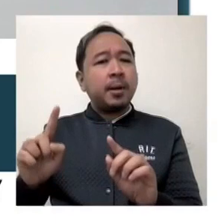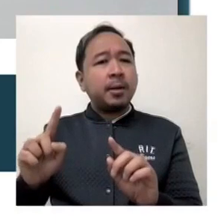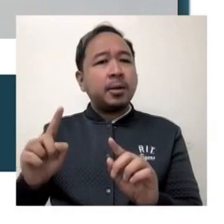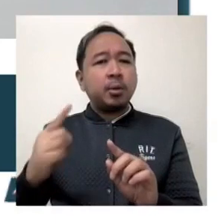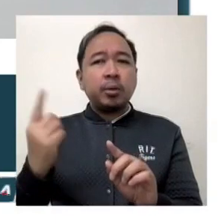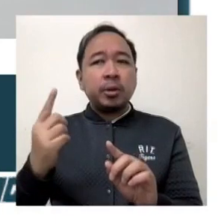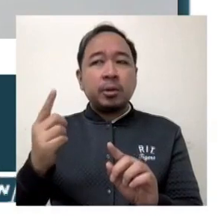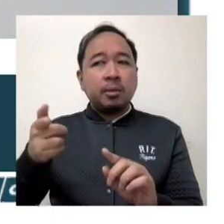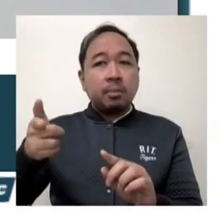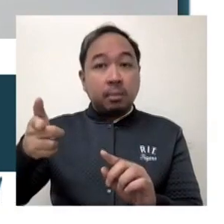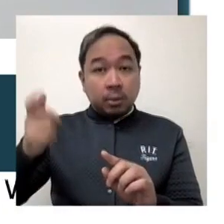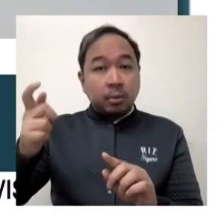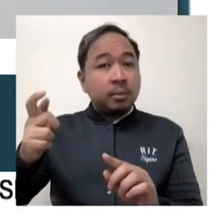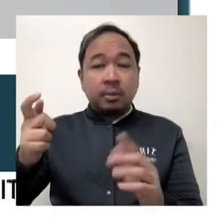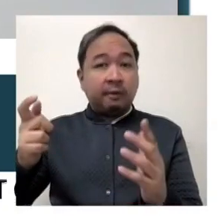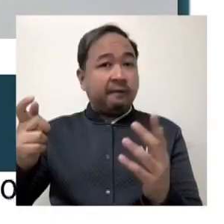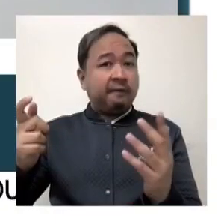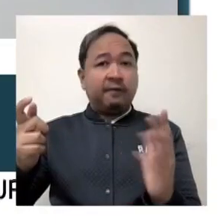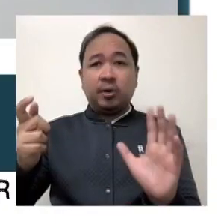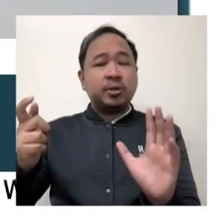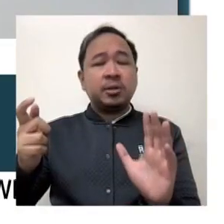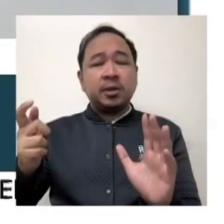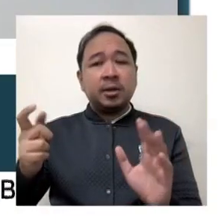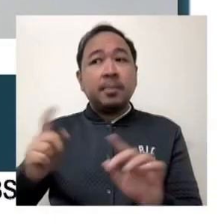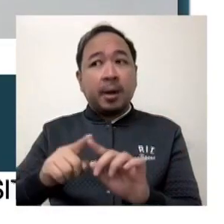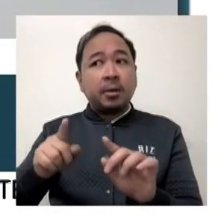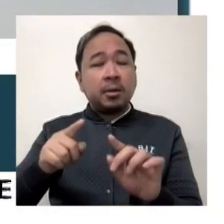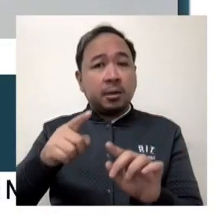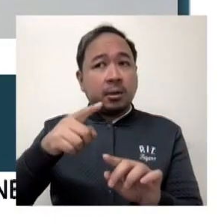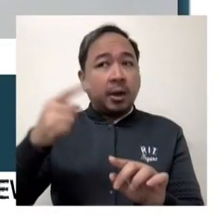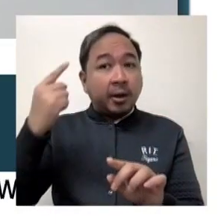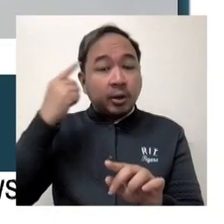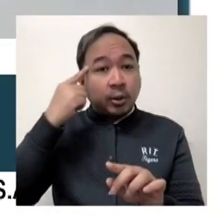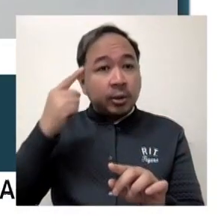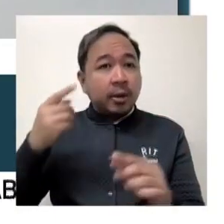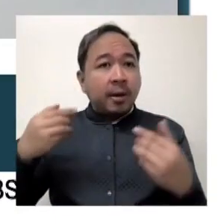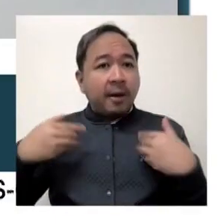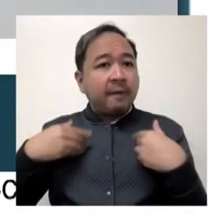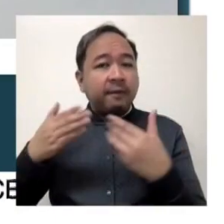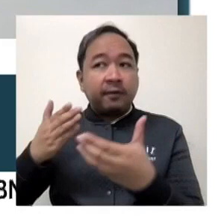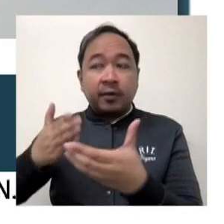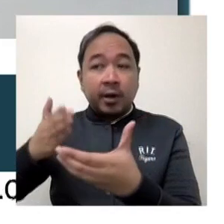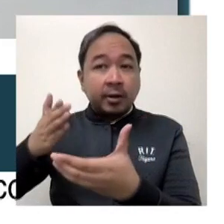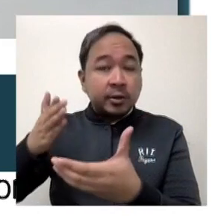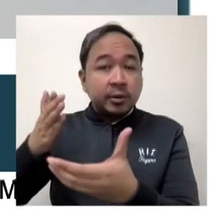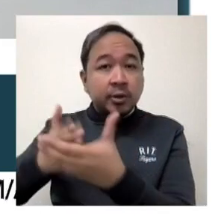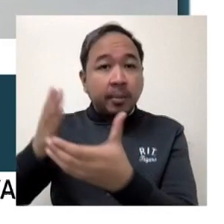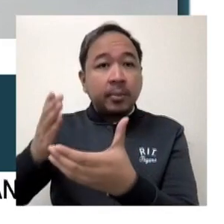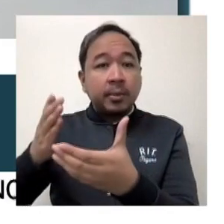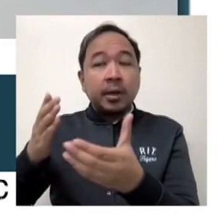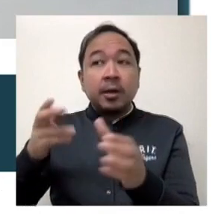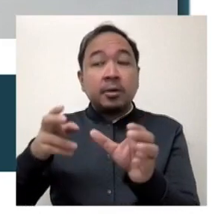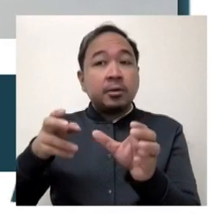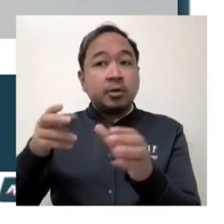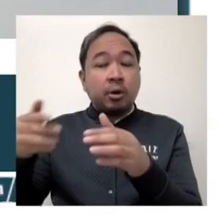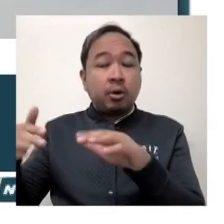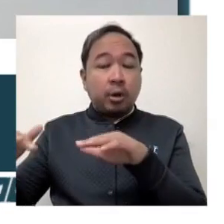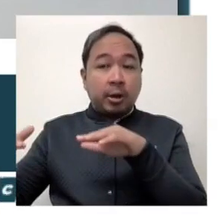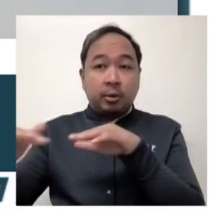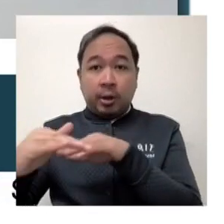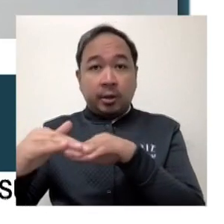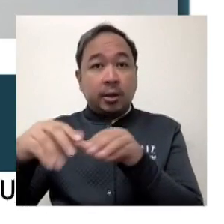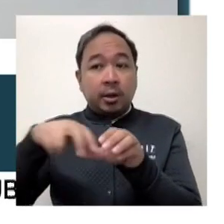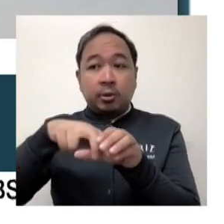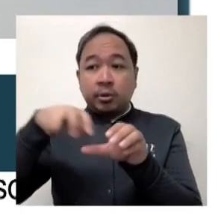lang. Ang alam nila eh, nagkaroon ng strapping, tapos bumaba yung mga dalawang